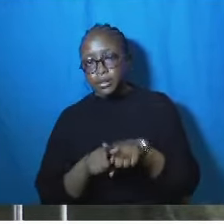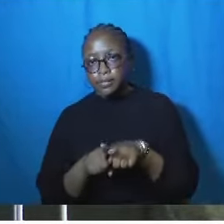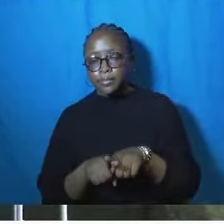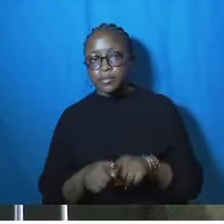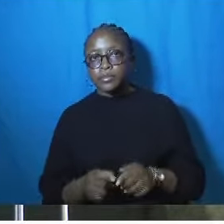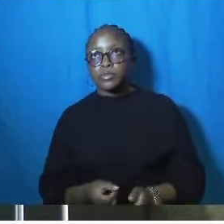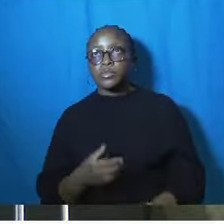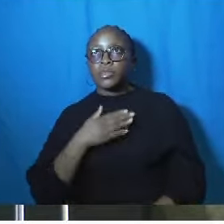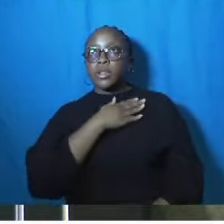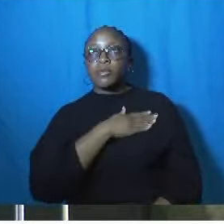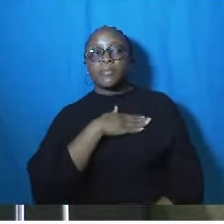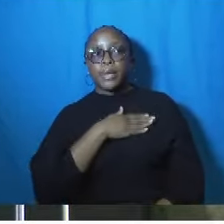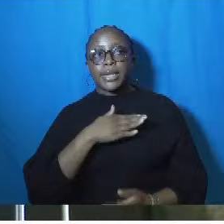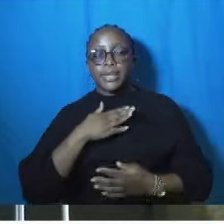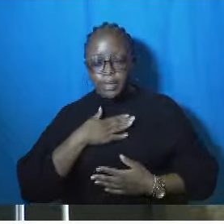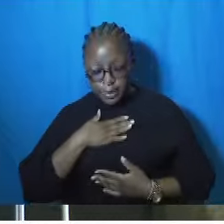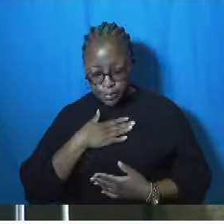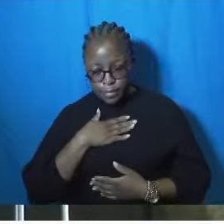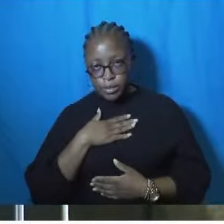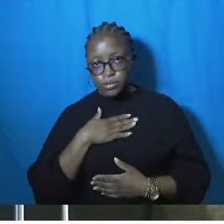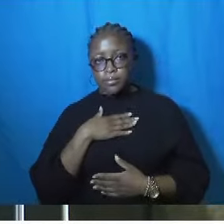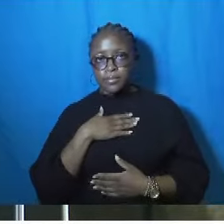Please bow your head